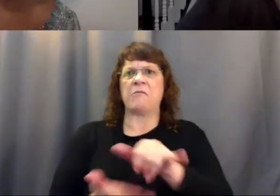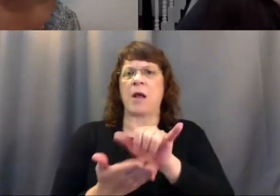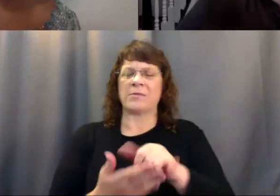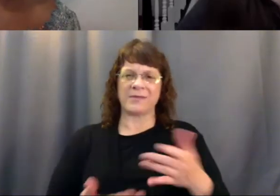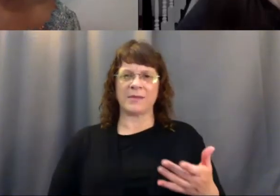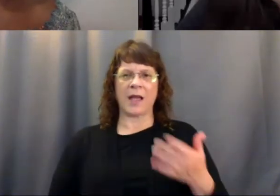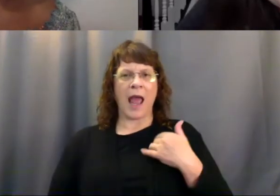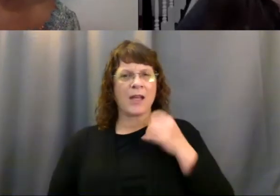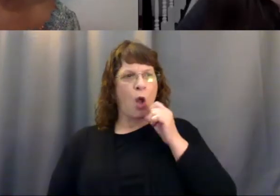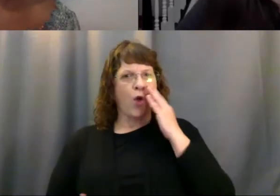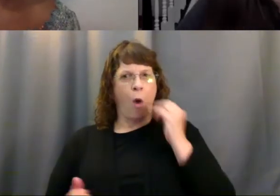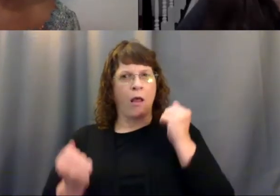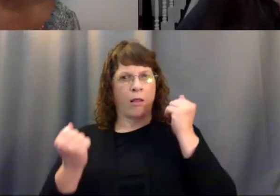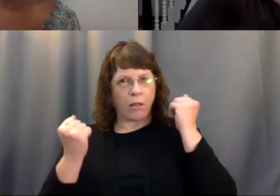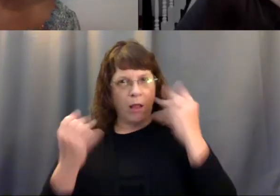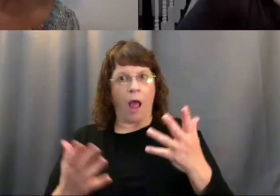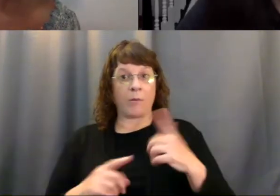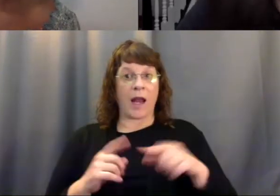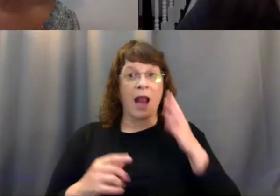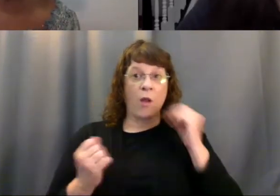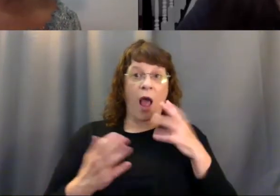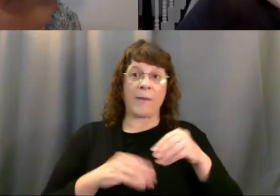much. I just know a lot about squid.